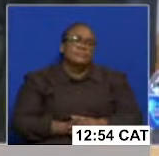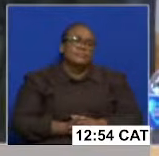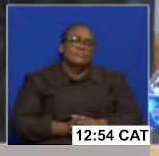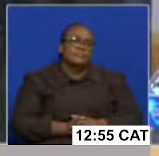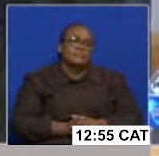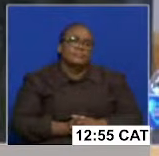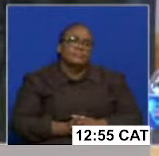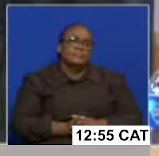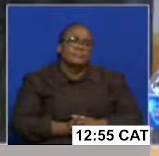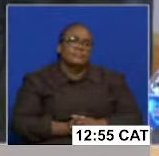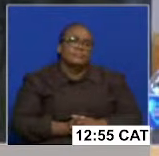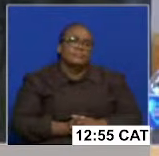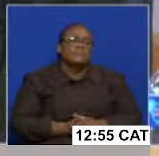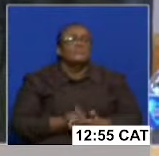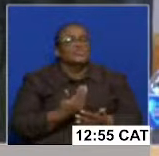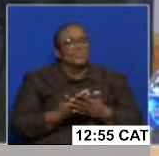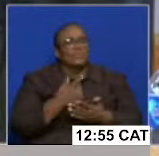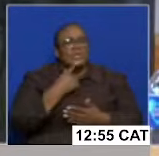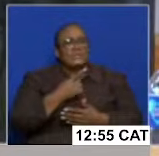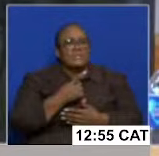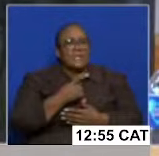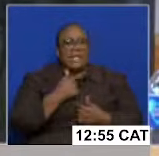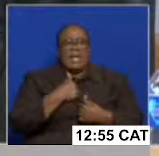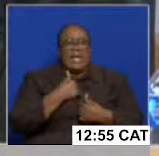said, I have no way of asking.